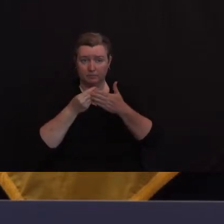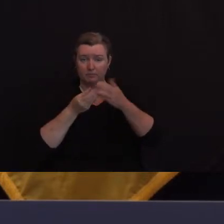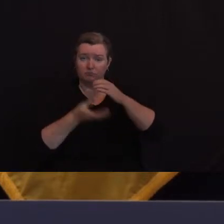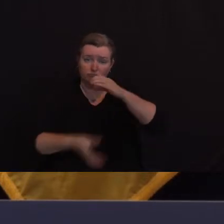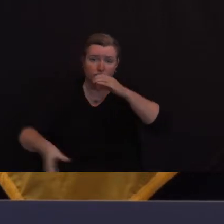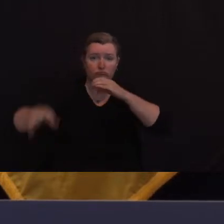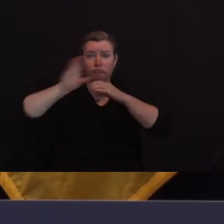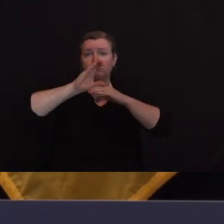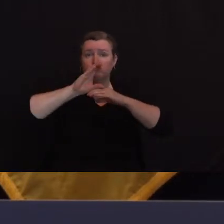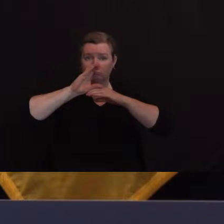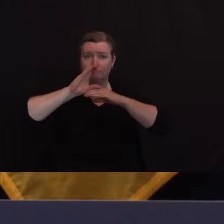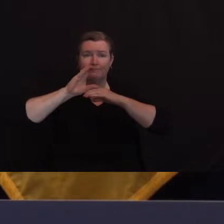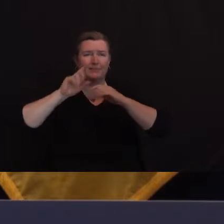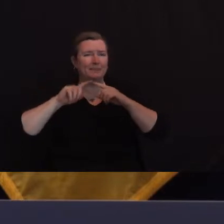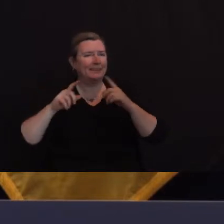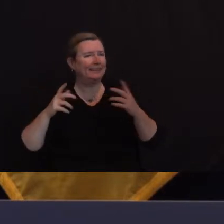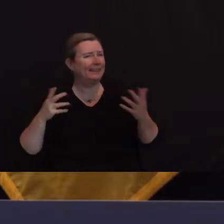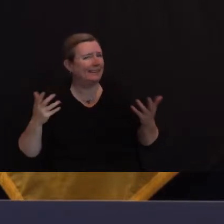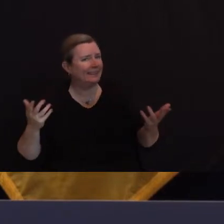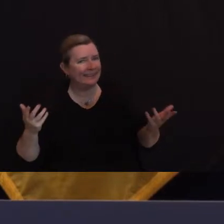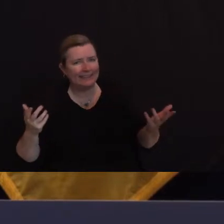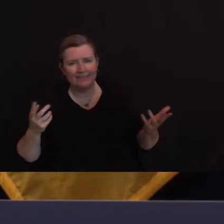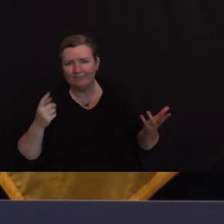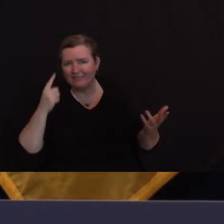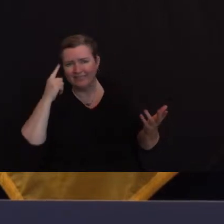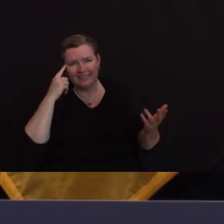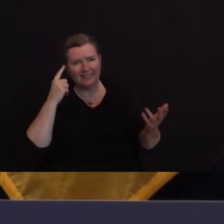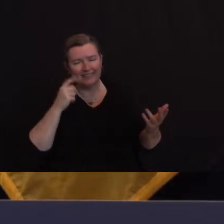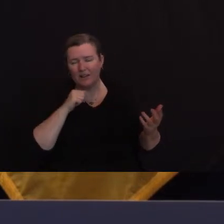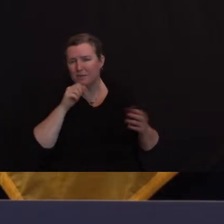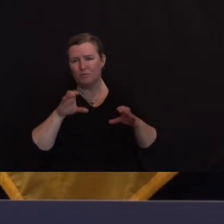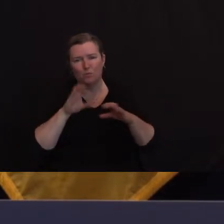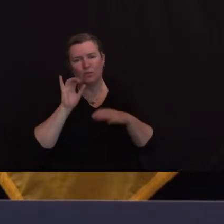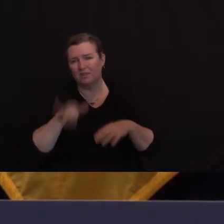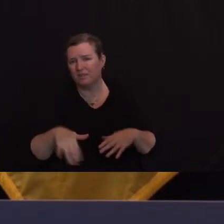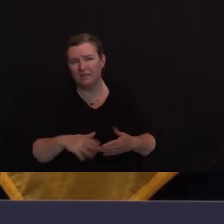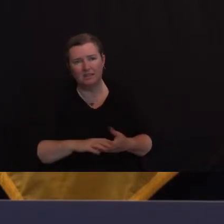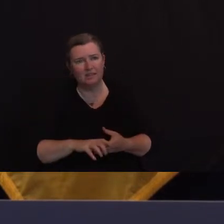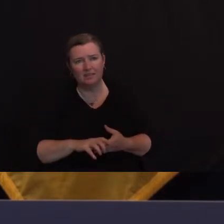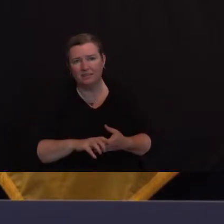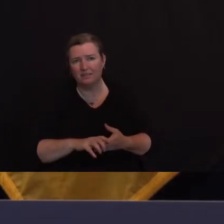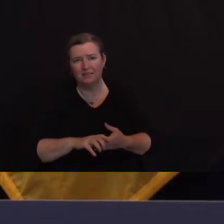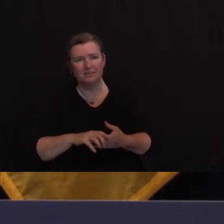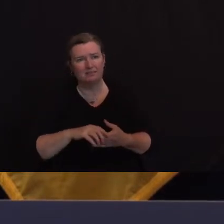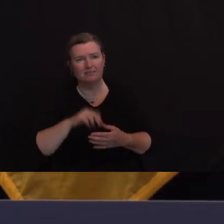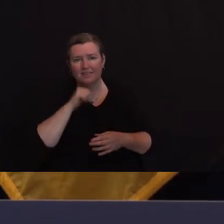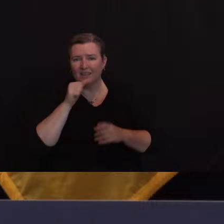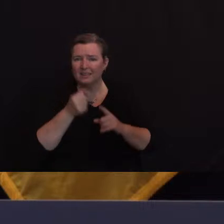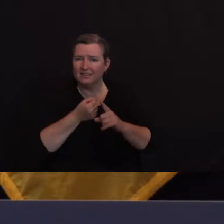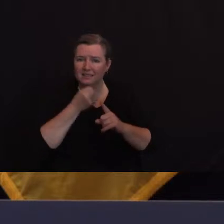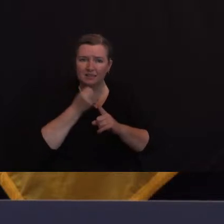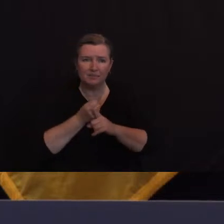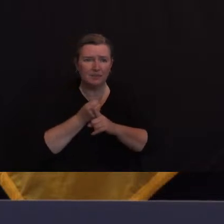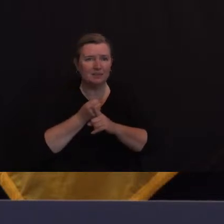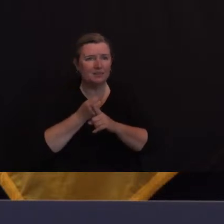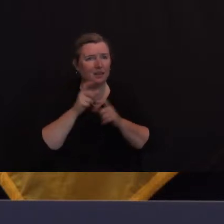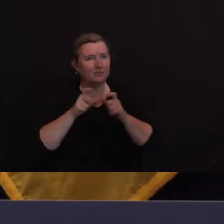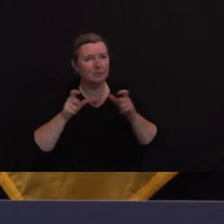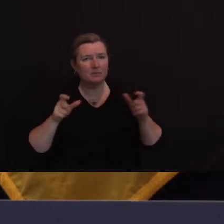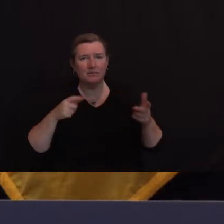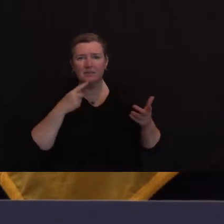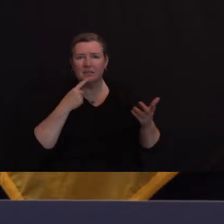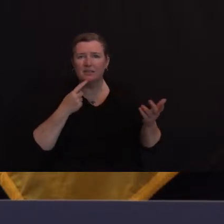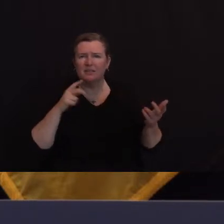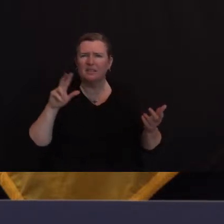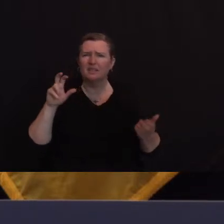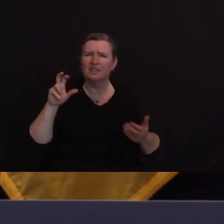and the data did not show that it had the impact that it was intended to have. In other words, you heard a lot of folks saying the $300 supplement was the reason people